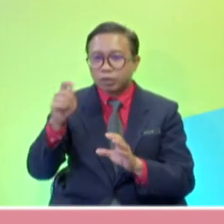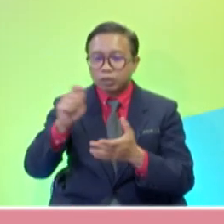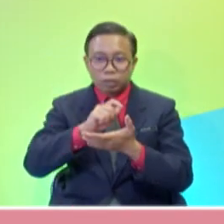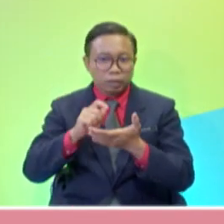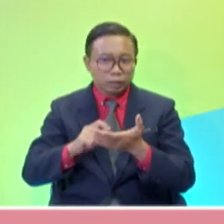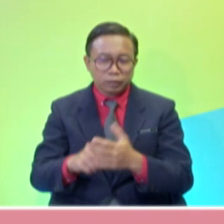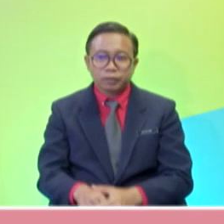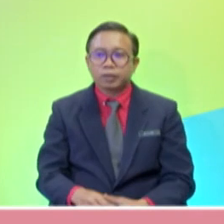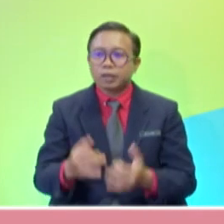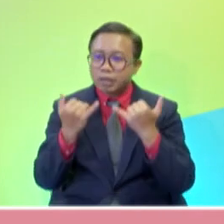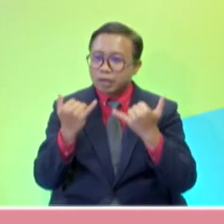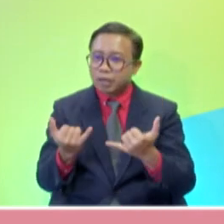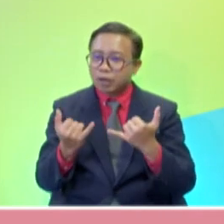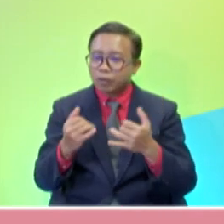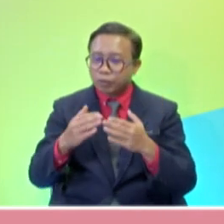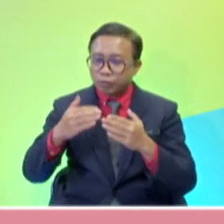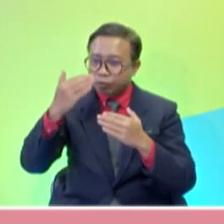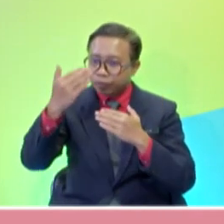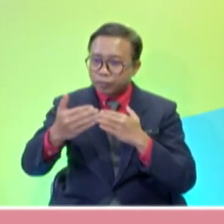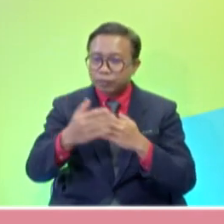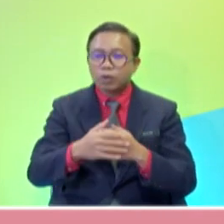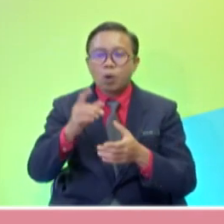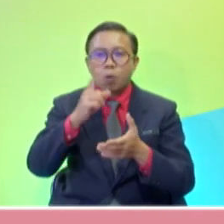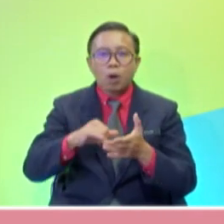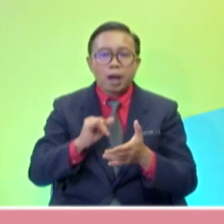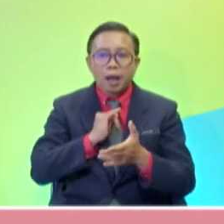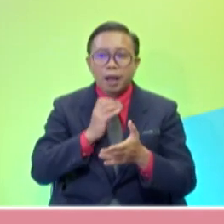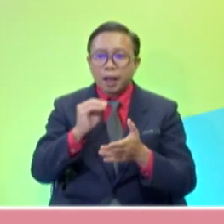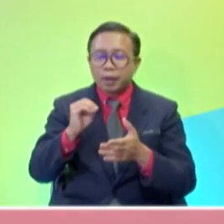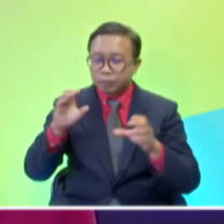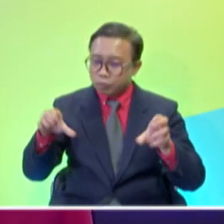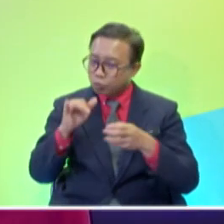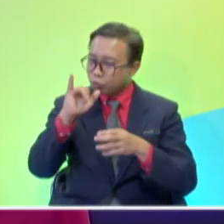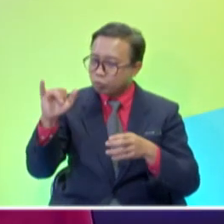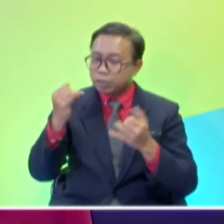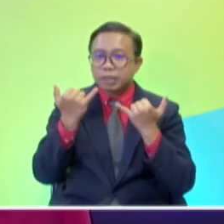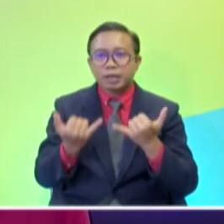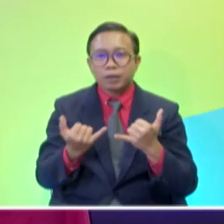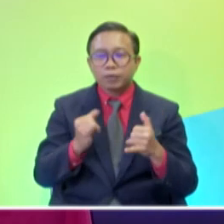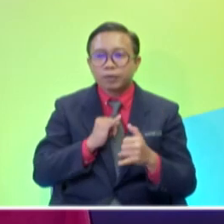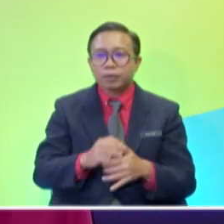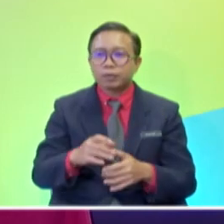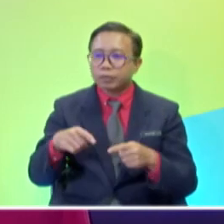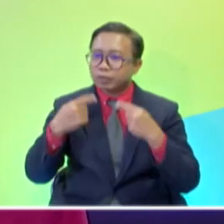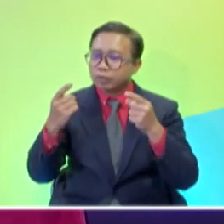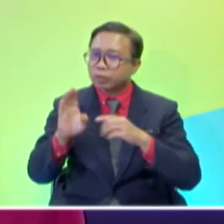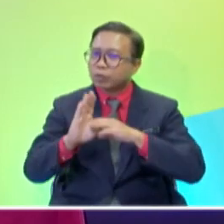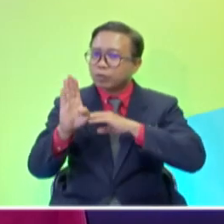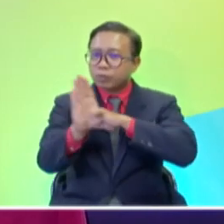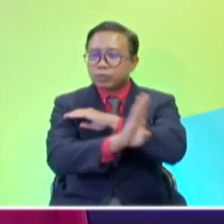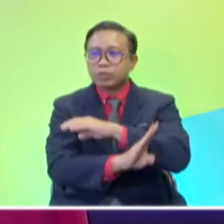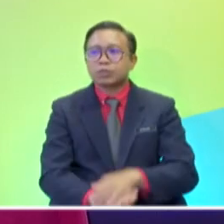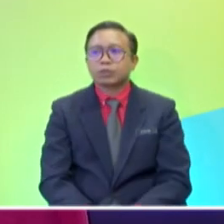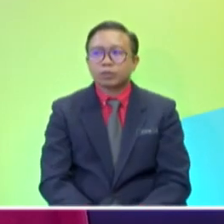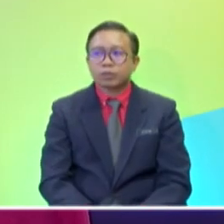right. Okay. So now moving on to what I'm doing now. I'm preparing to go to the beach, all